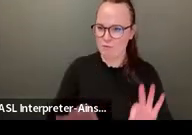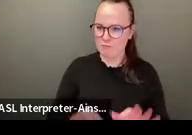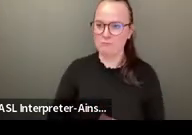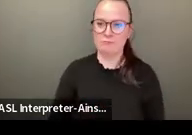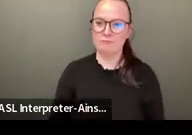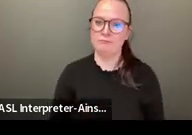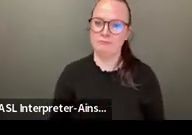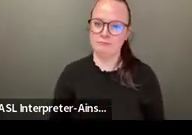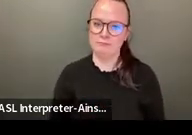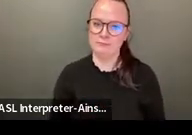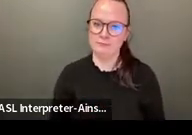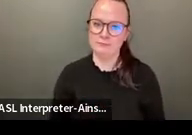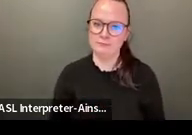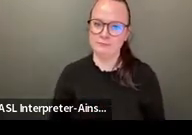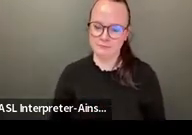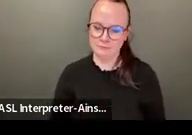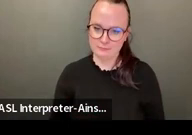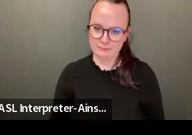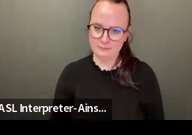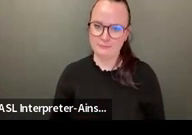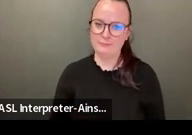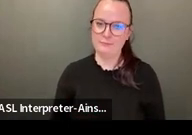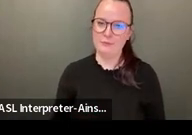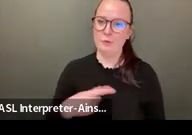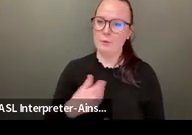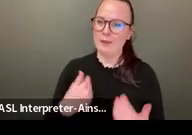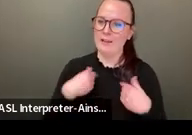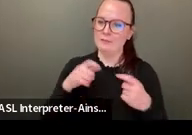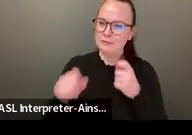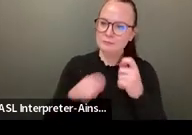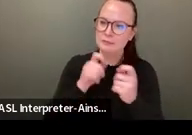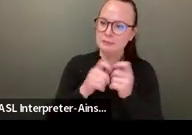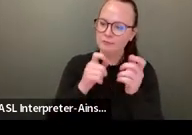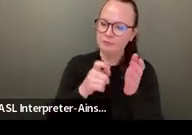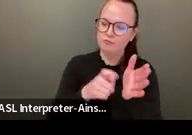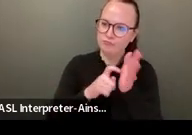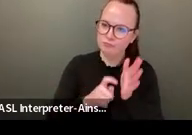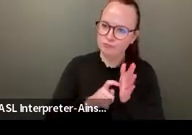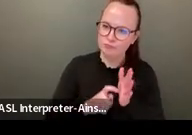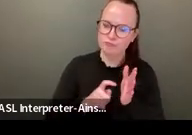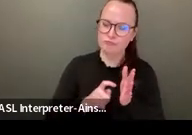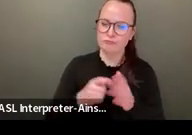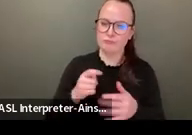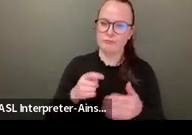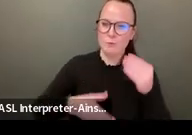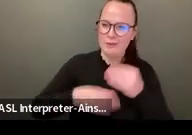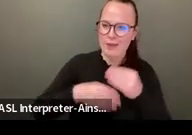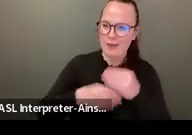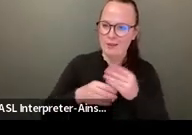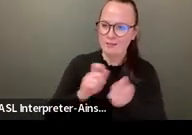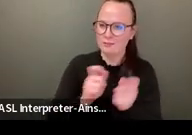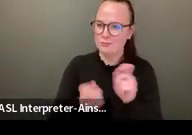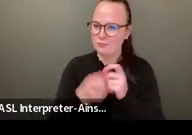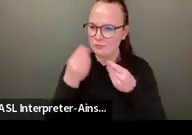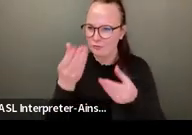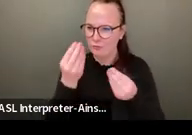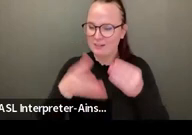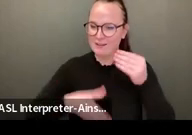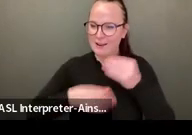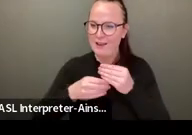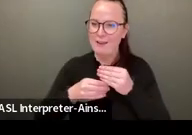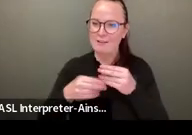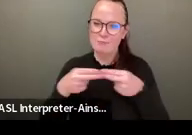We were given corrected guidance around this. So that's why we added this back into the PowerPoint, because parents